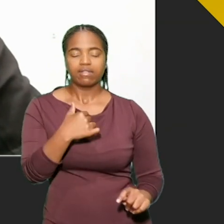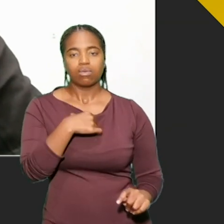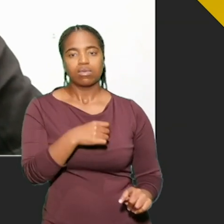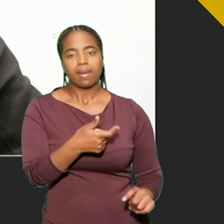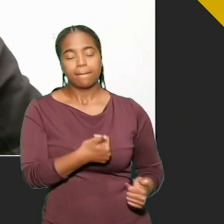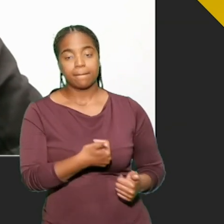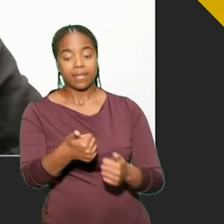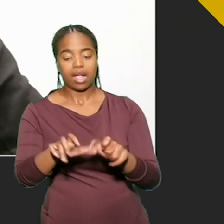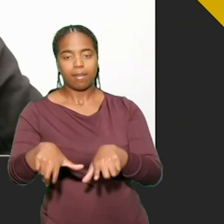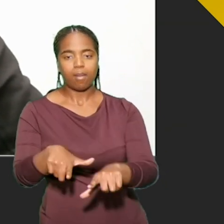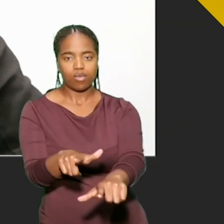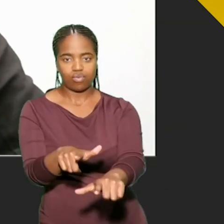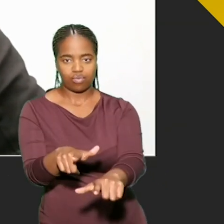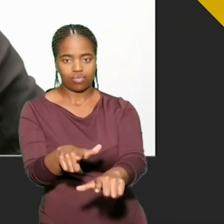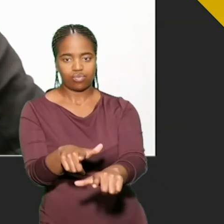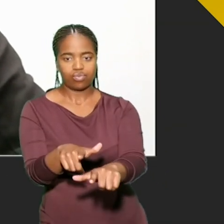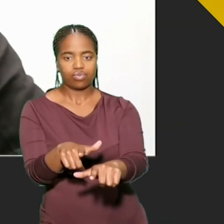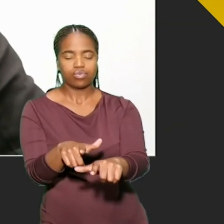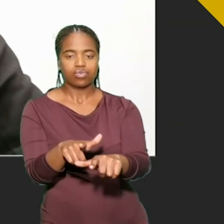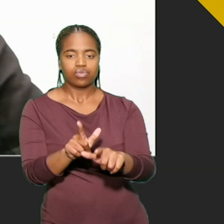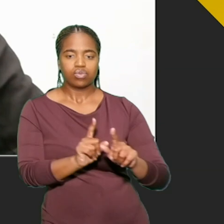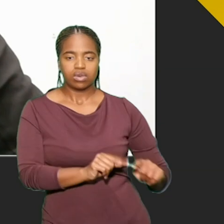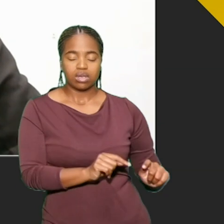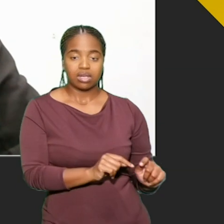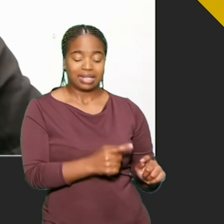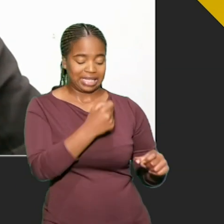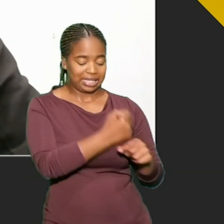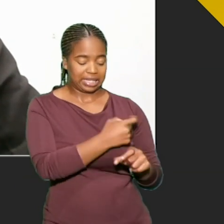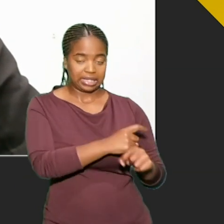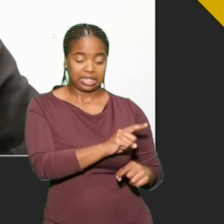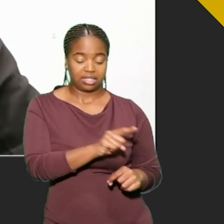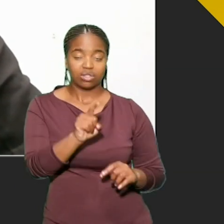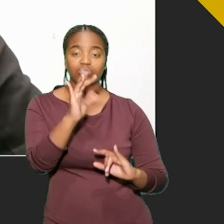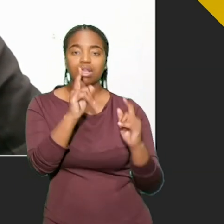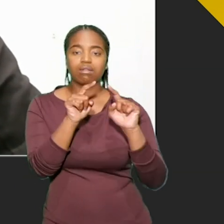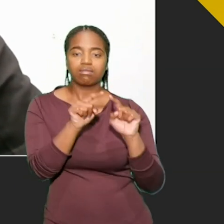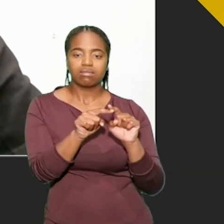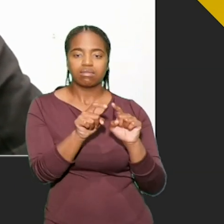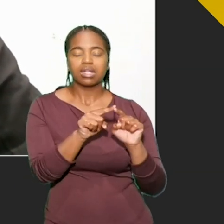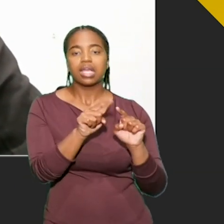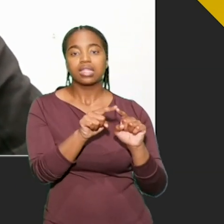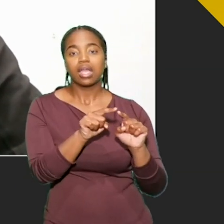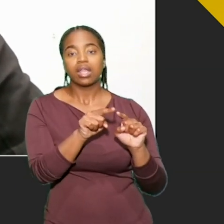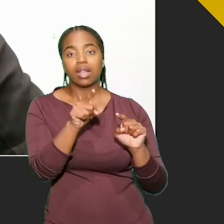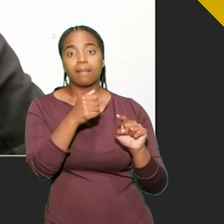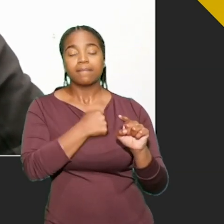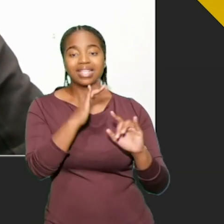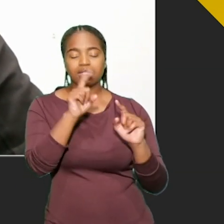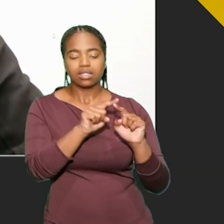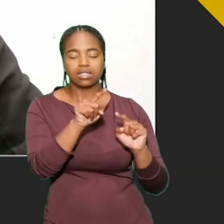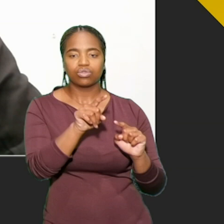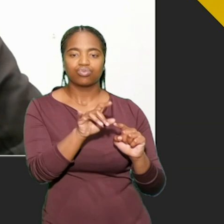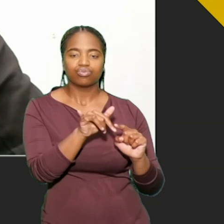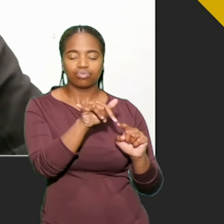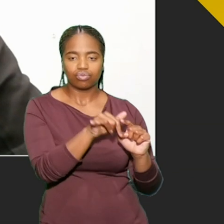to Limpopo, I have to take a taxi from where I stay to town and take my seat to the airport, then a flight to